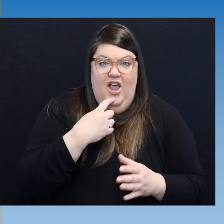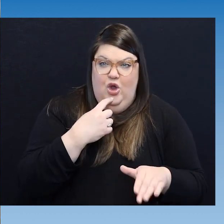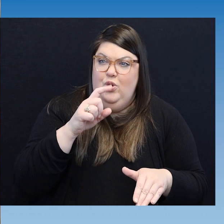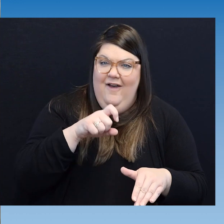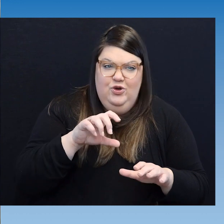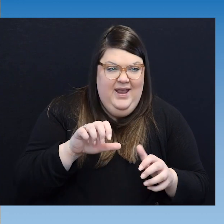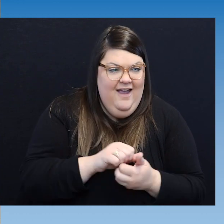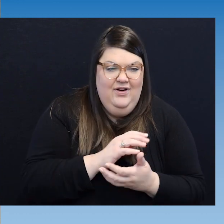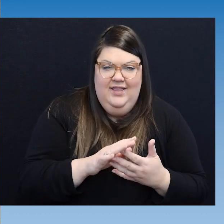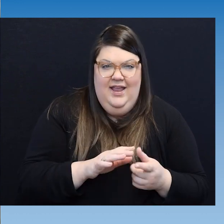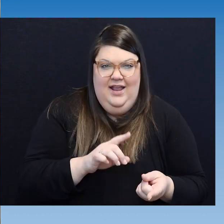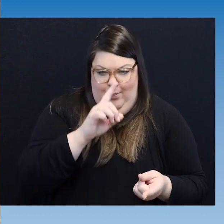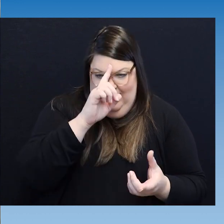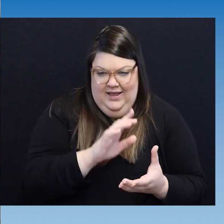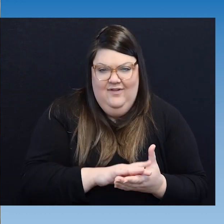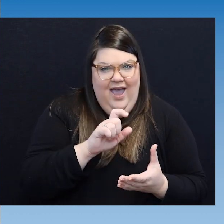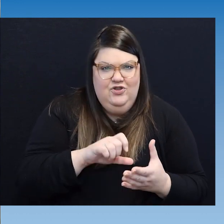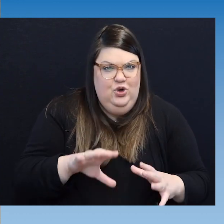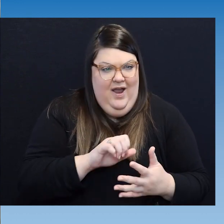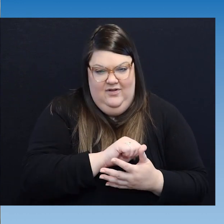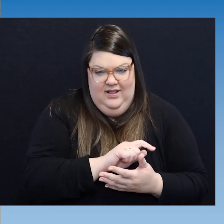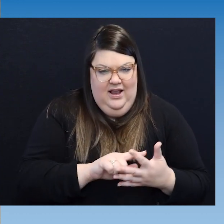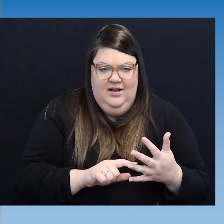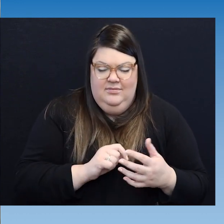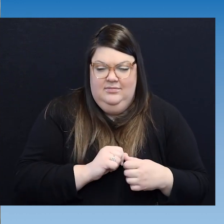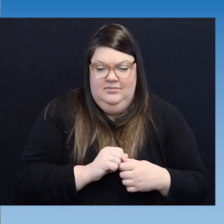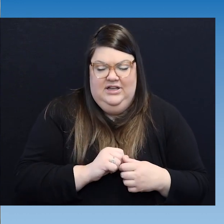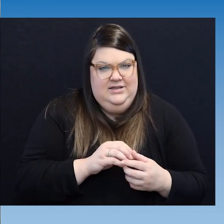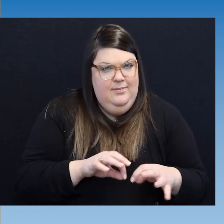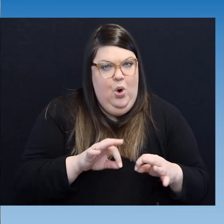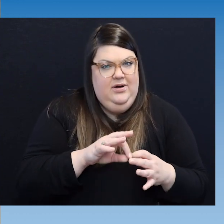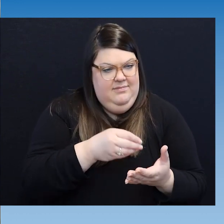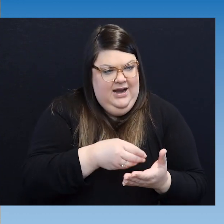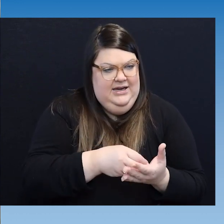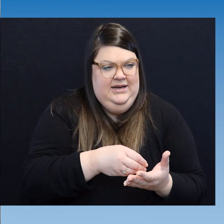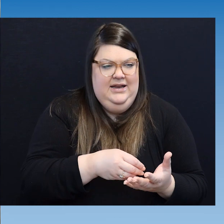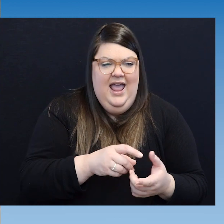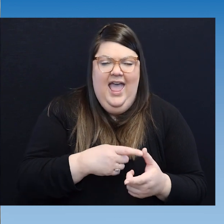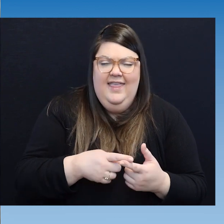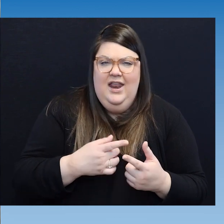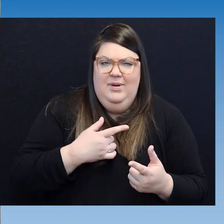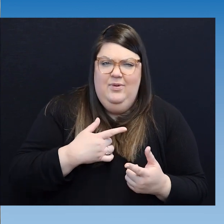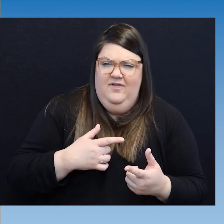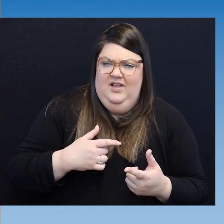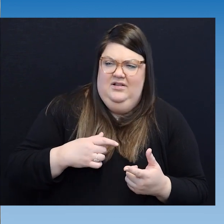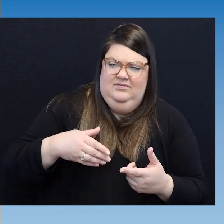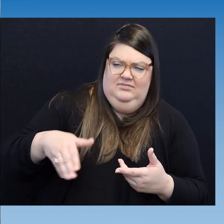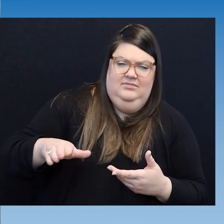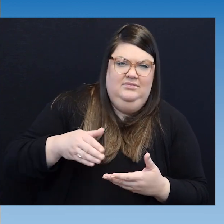everything. And they believe they have to be everything. And that leads to resentment and interpersonal